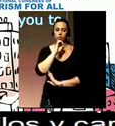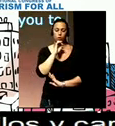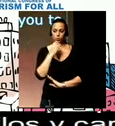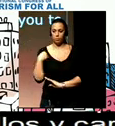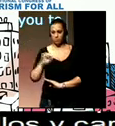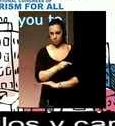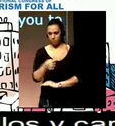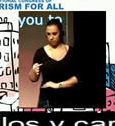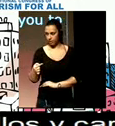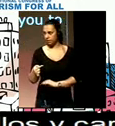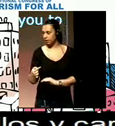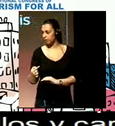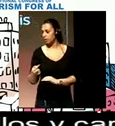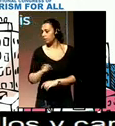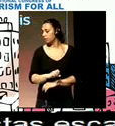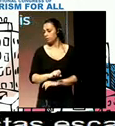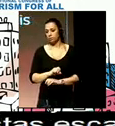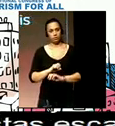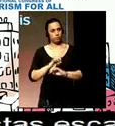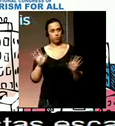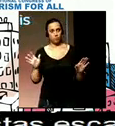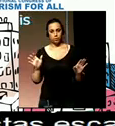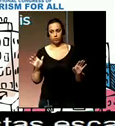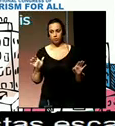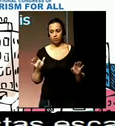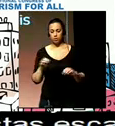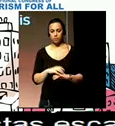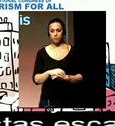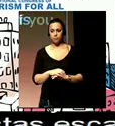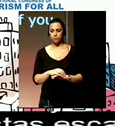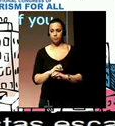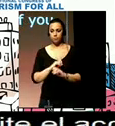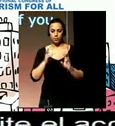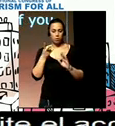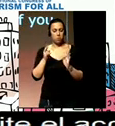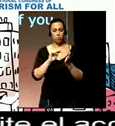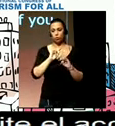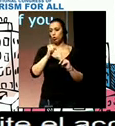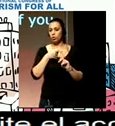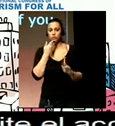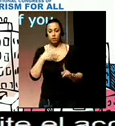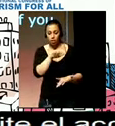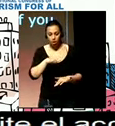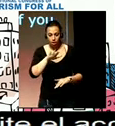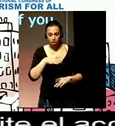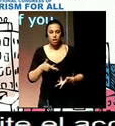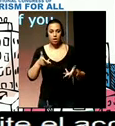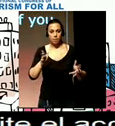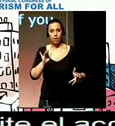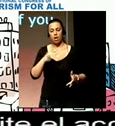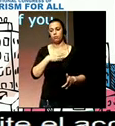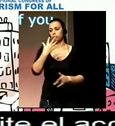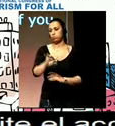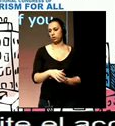may be a solution in many situations if you have the space. The Bode Museum in Berlin, I